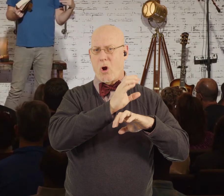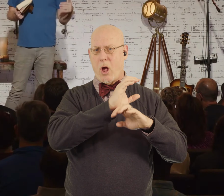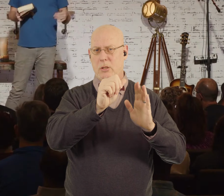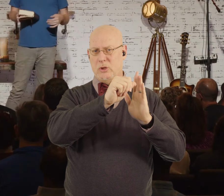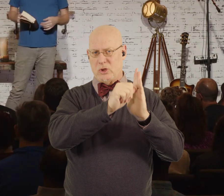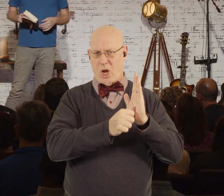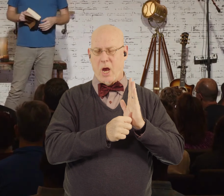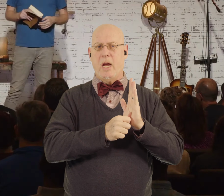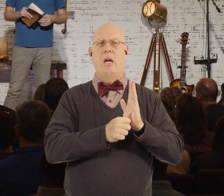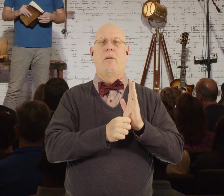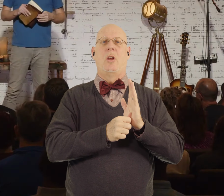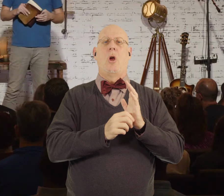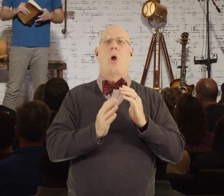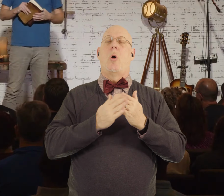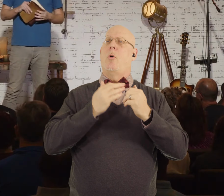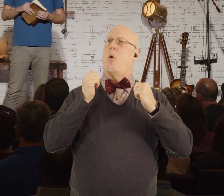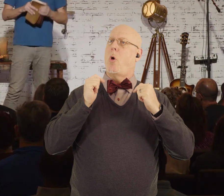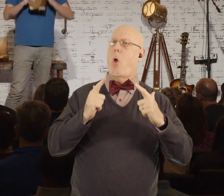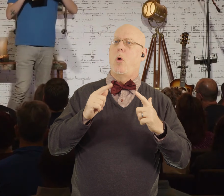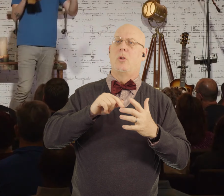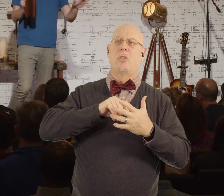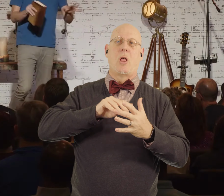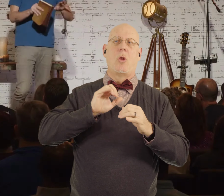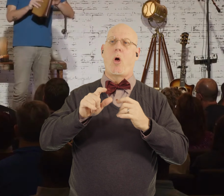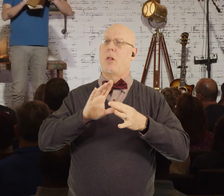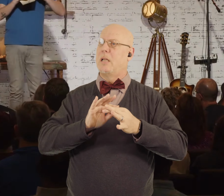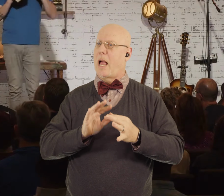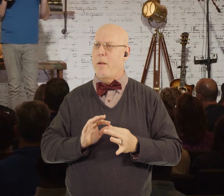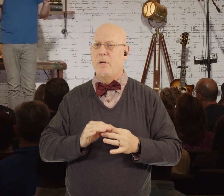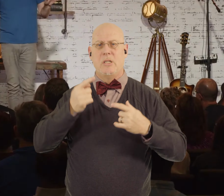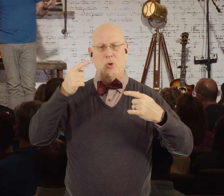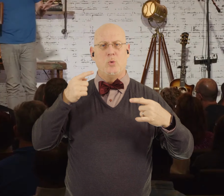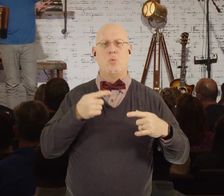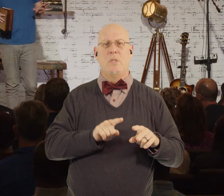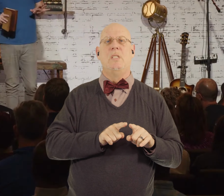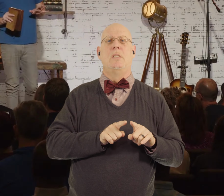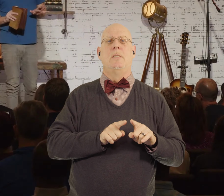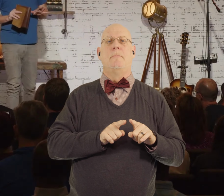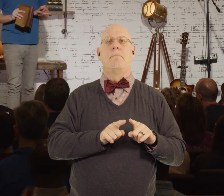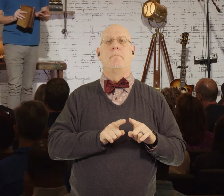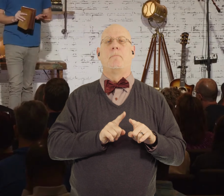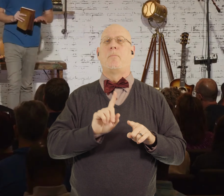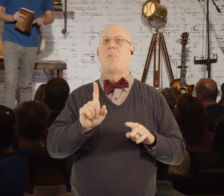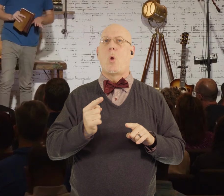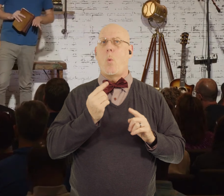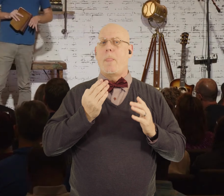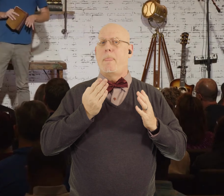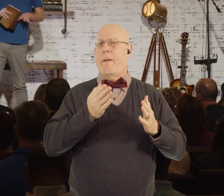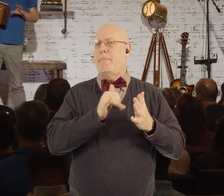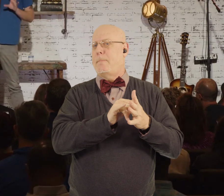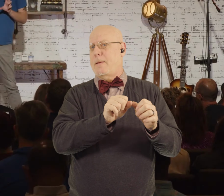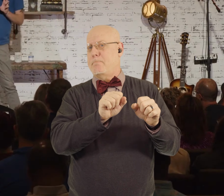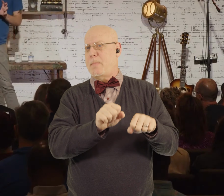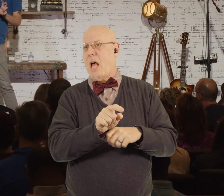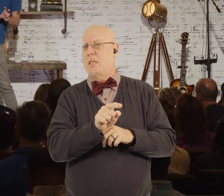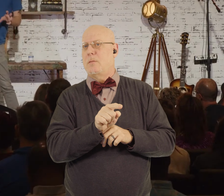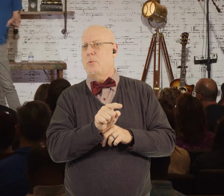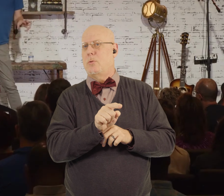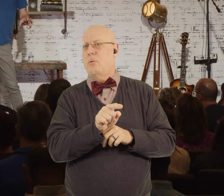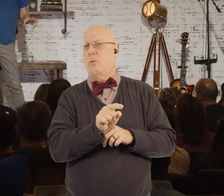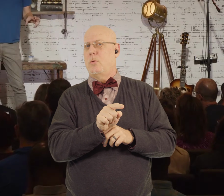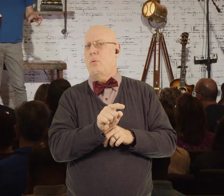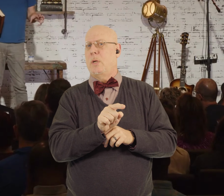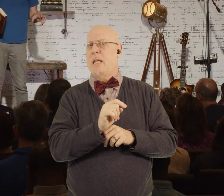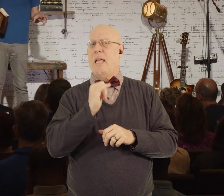the Christian cross. And almost all scholars and all commentators have agreed that the only way that